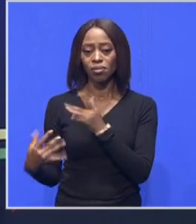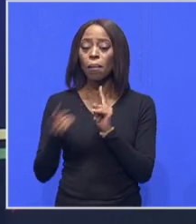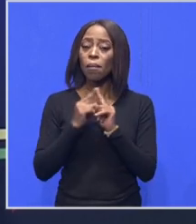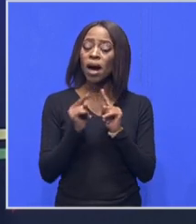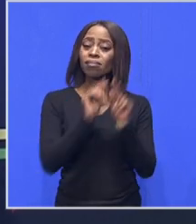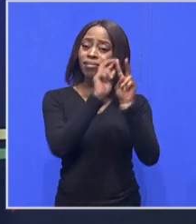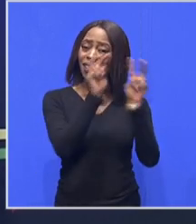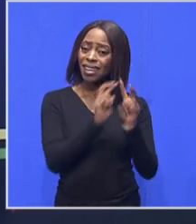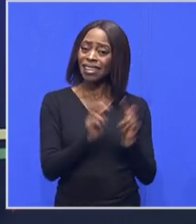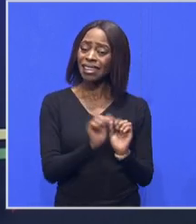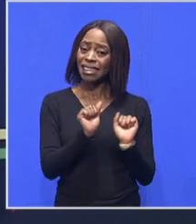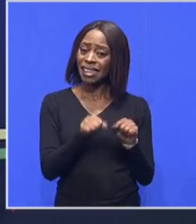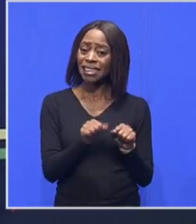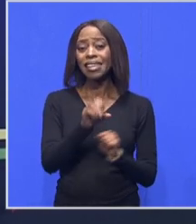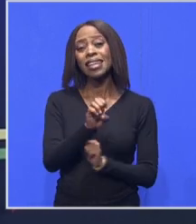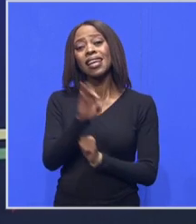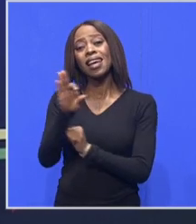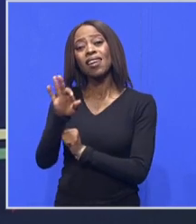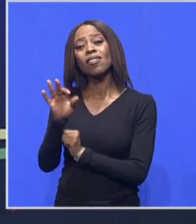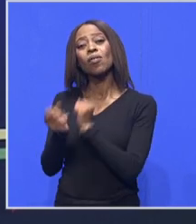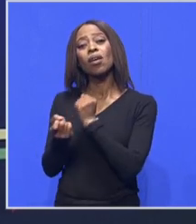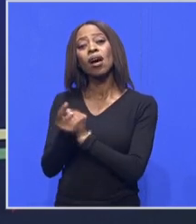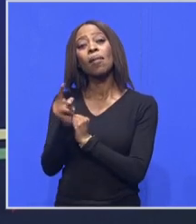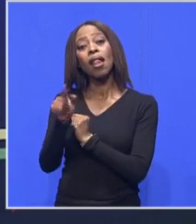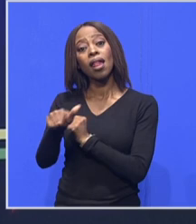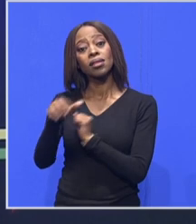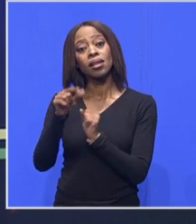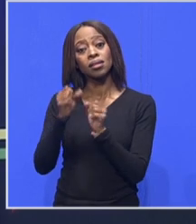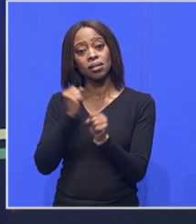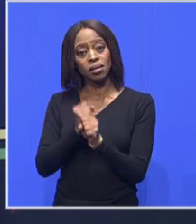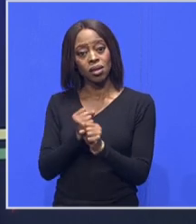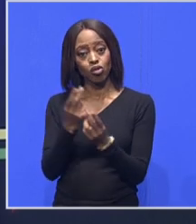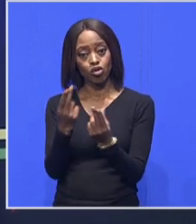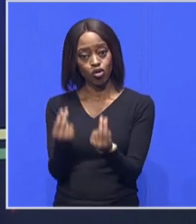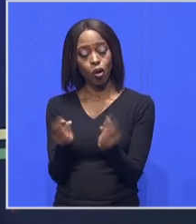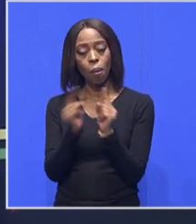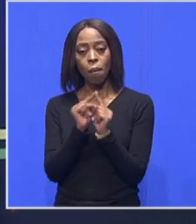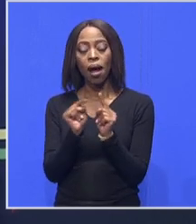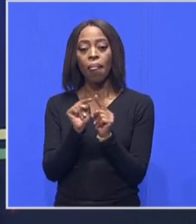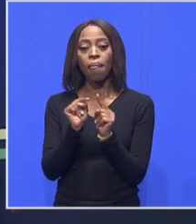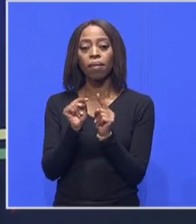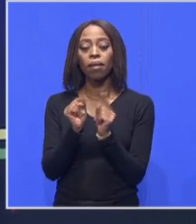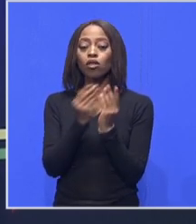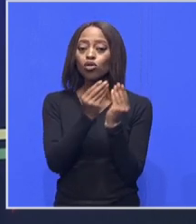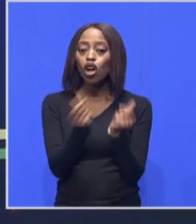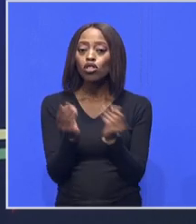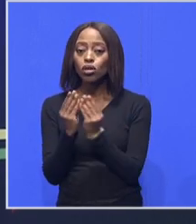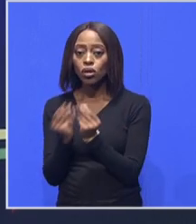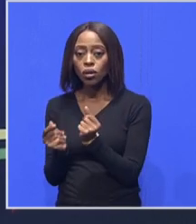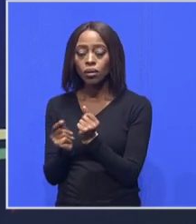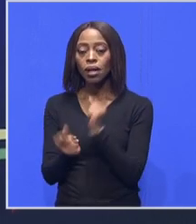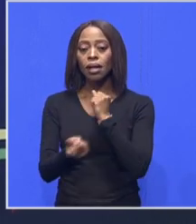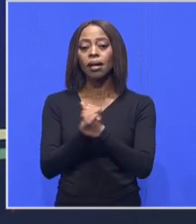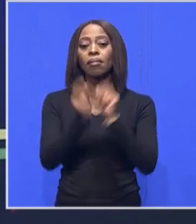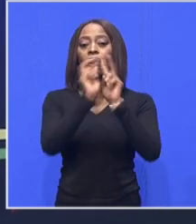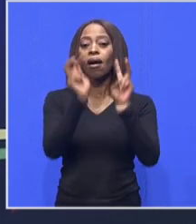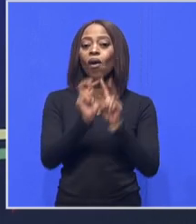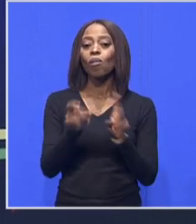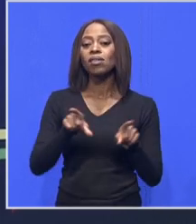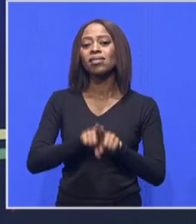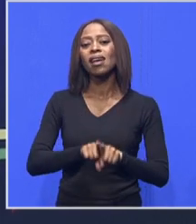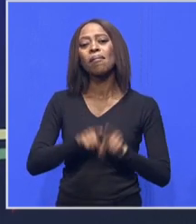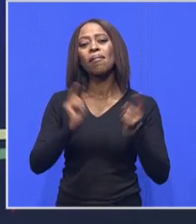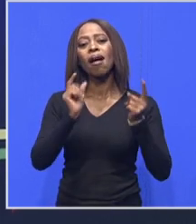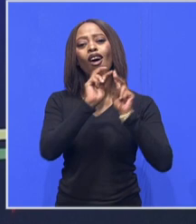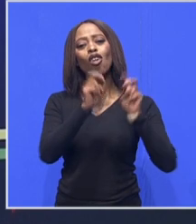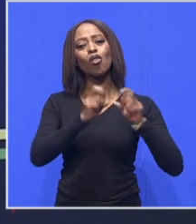of course, said we're going to hold an energy symposium later this year. But part and parcel of what that solutions can be at Eskom and in terms of the energy crisis is the use